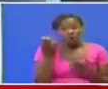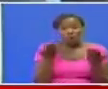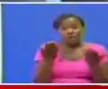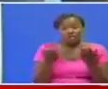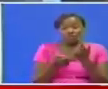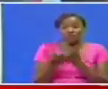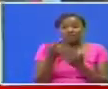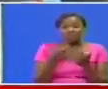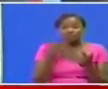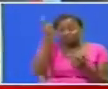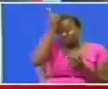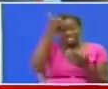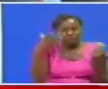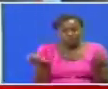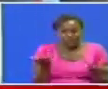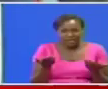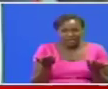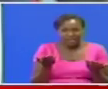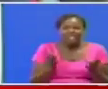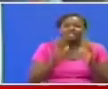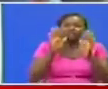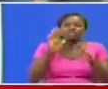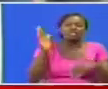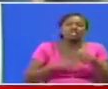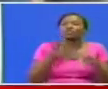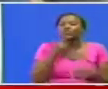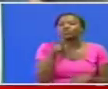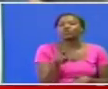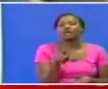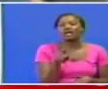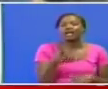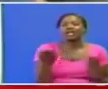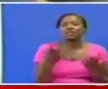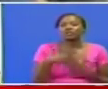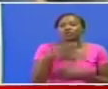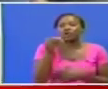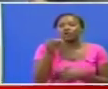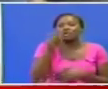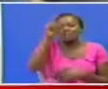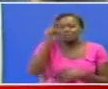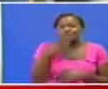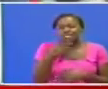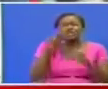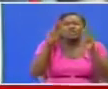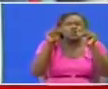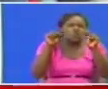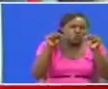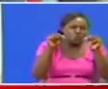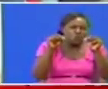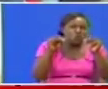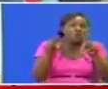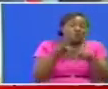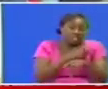from matter more than who you really are and where you are going. We must say no to that kind